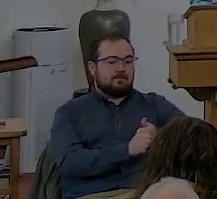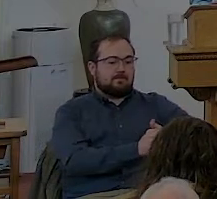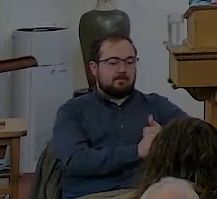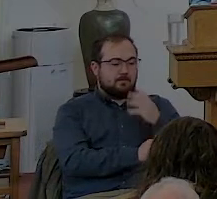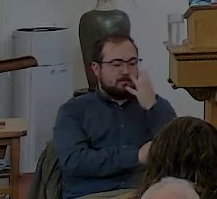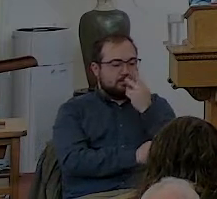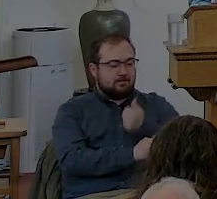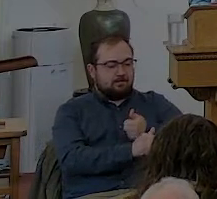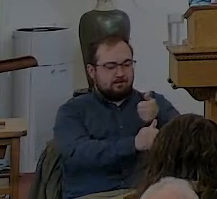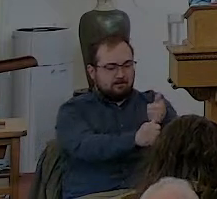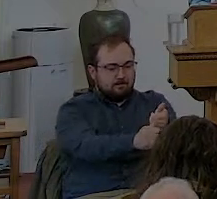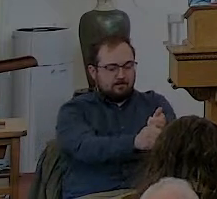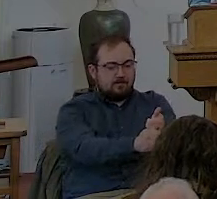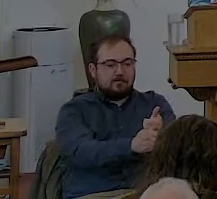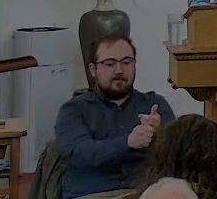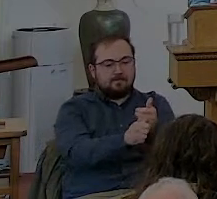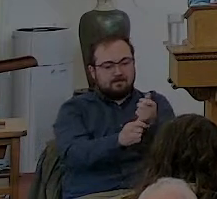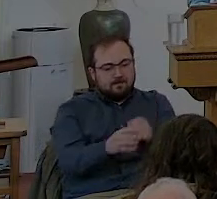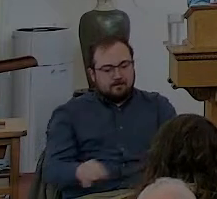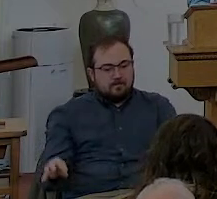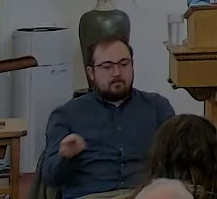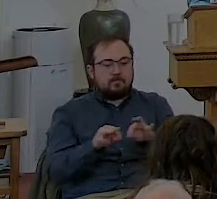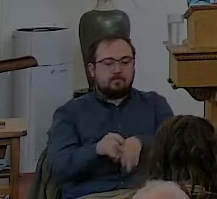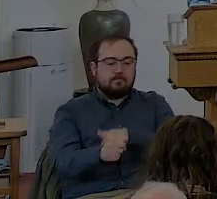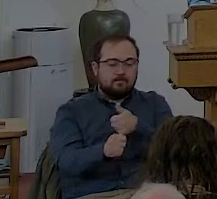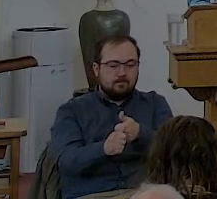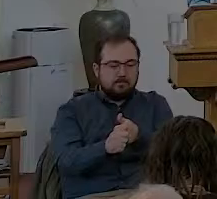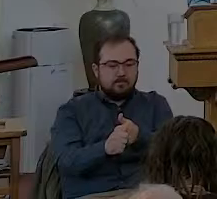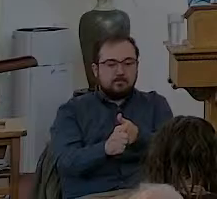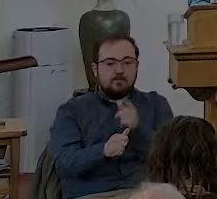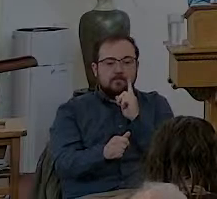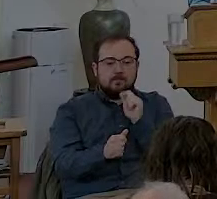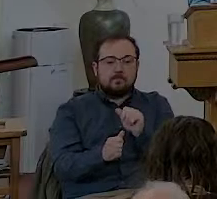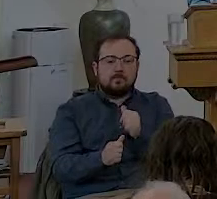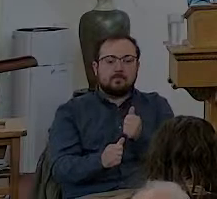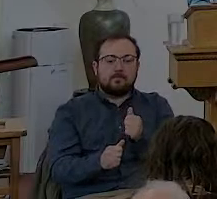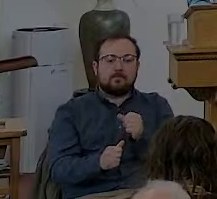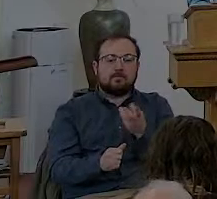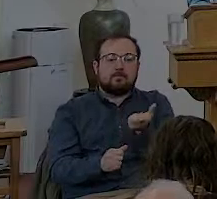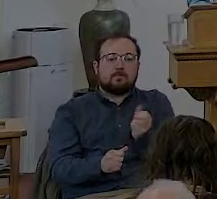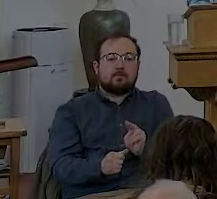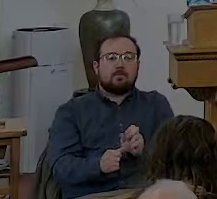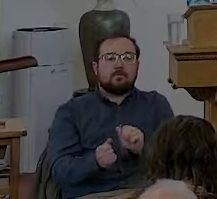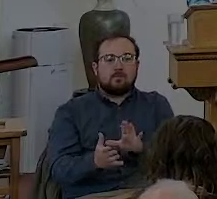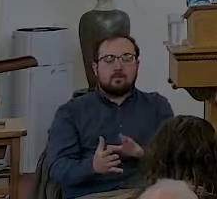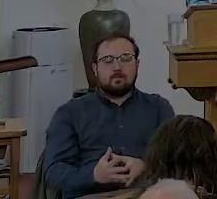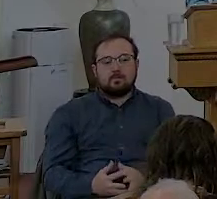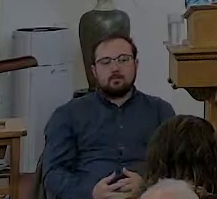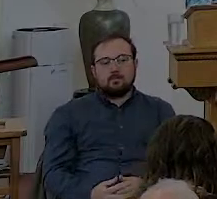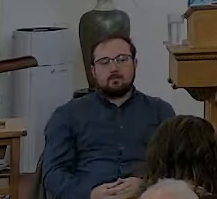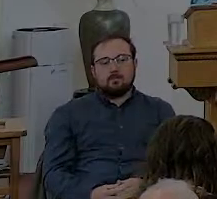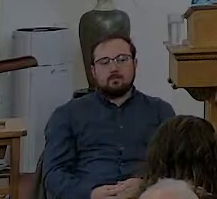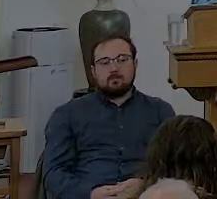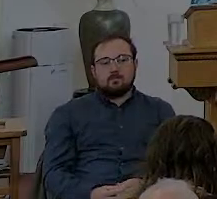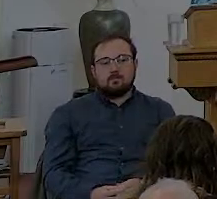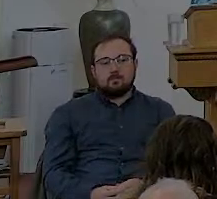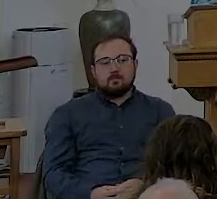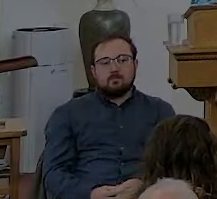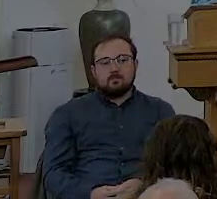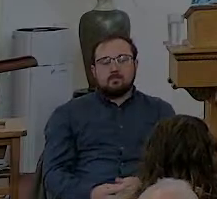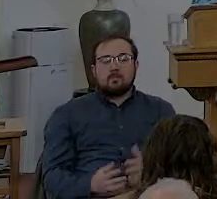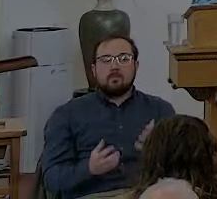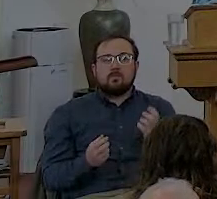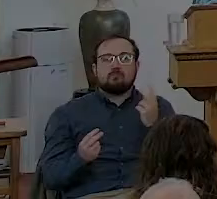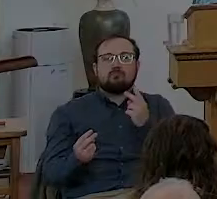beautiful, each important and special in its own way." May we remember